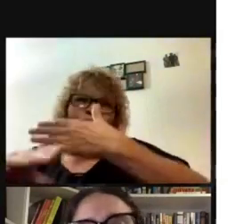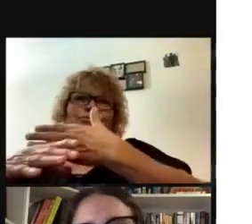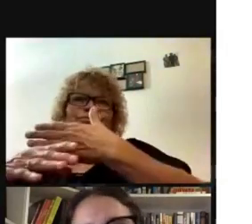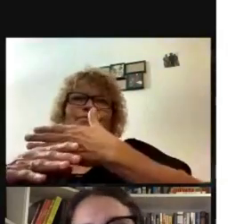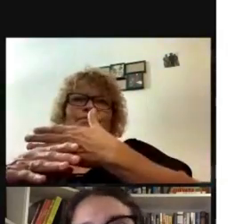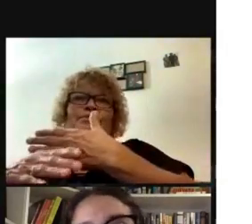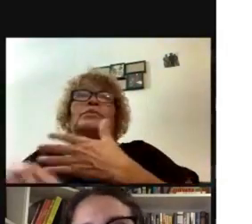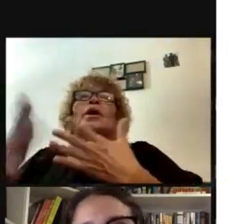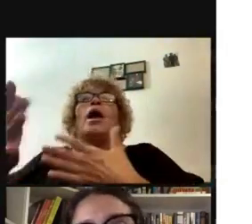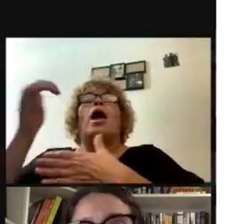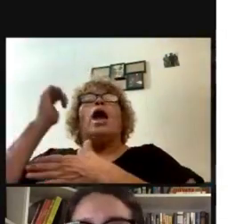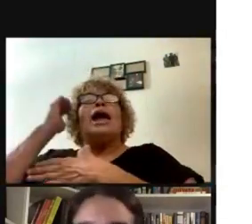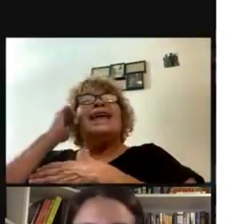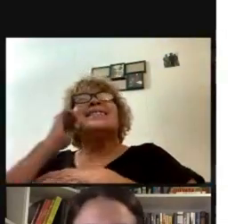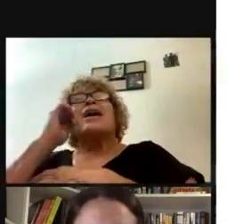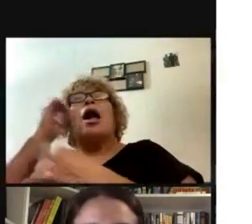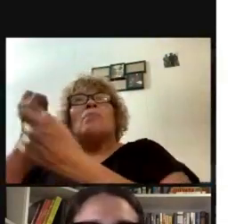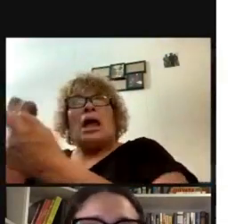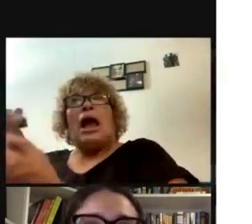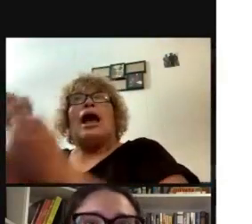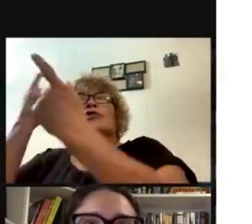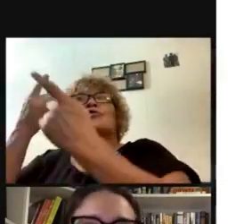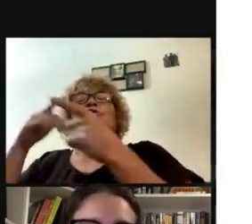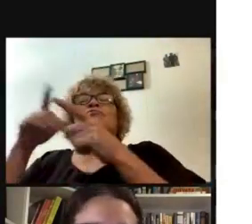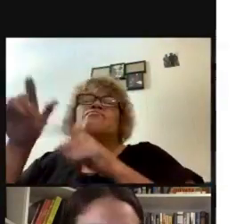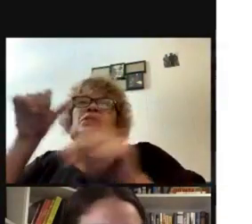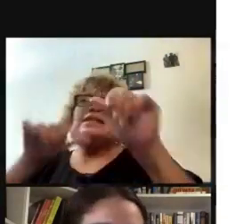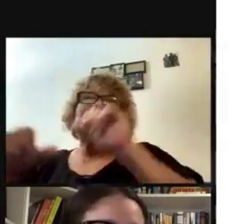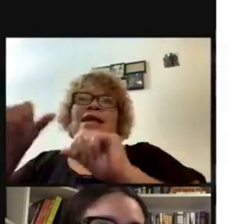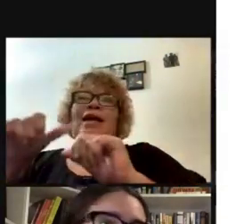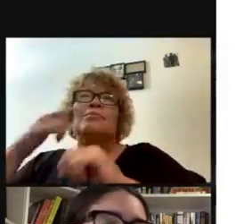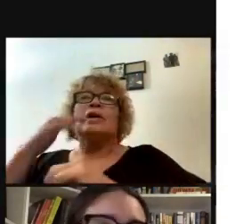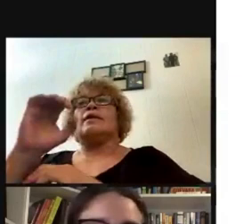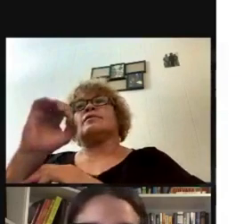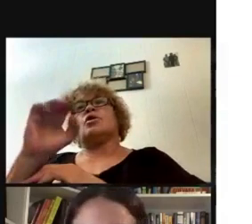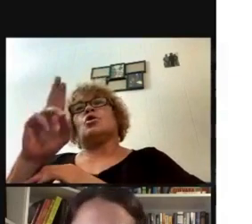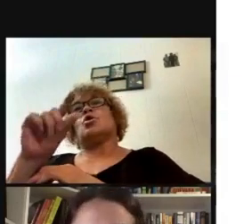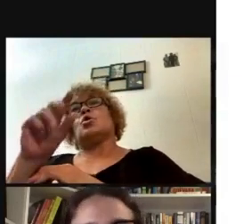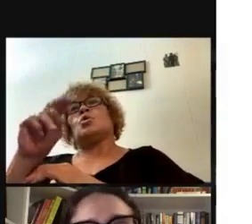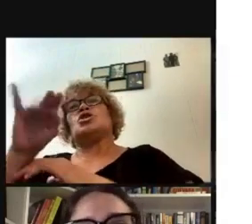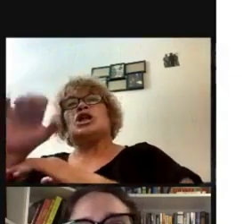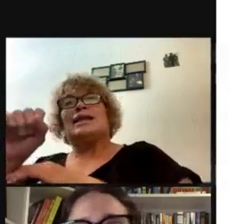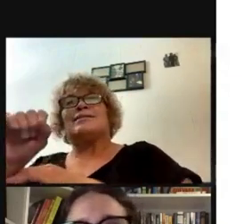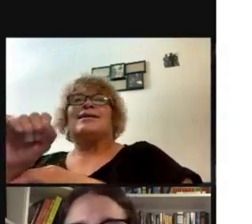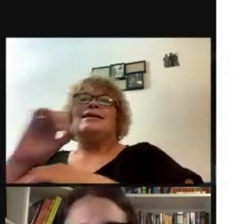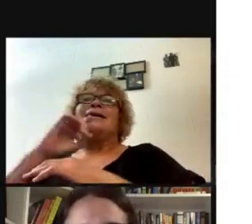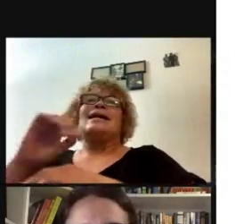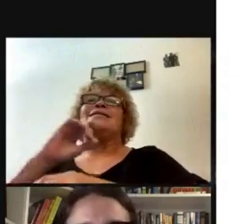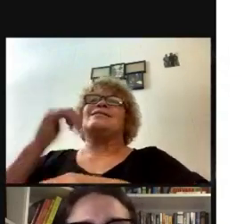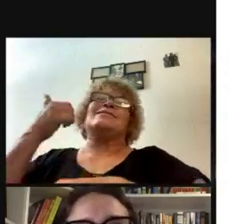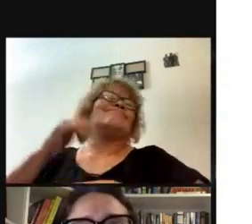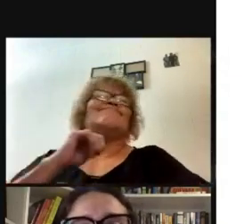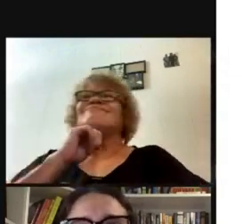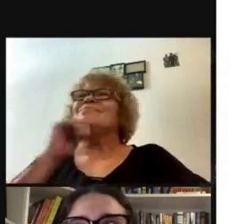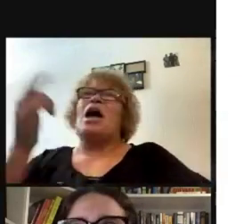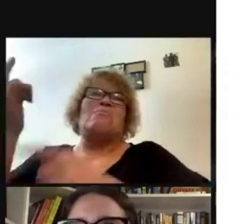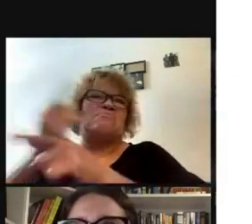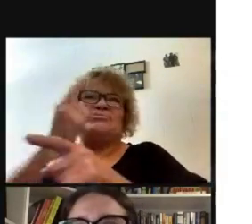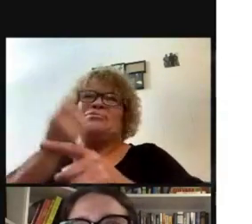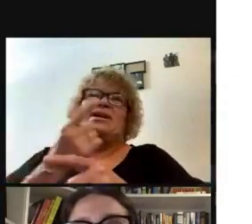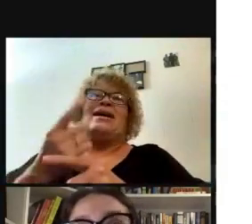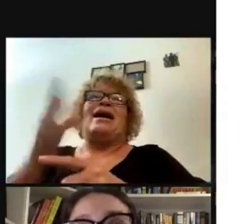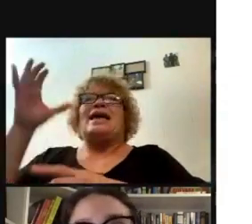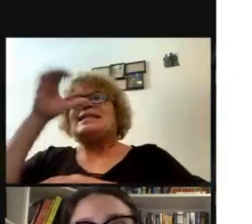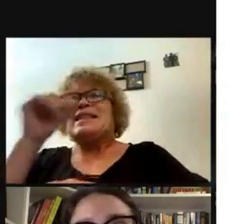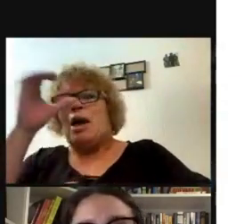it's commonly understood as a pseudoscience because eugenics rested on faulty methods and faulty assumptions. But